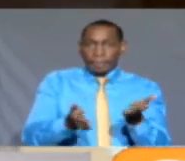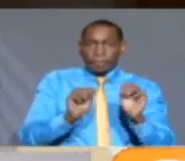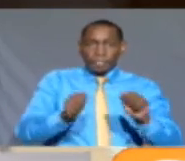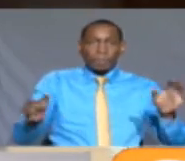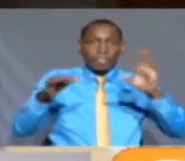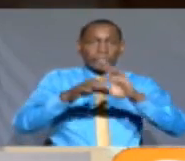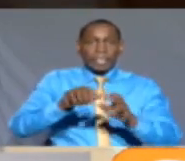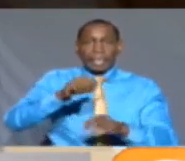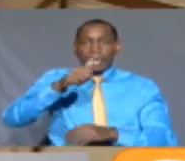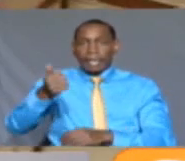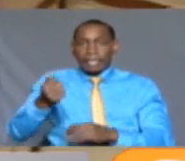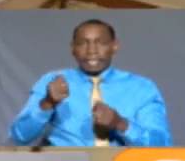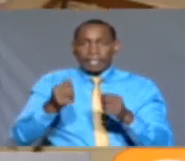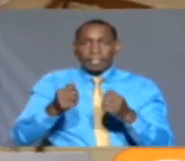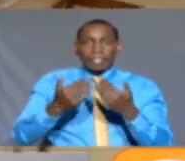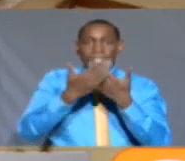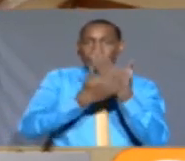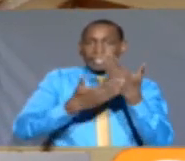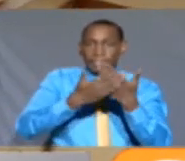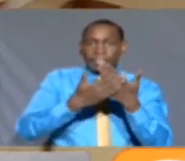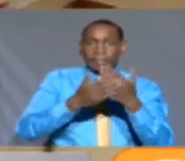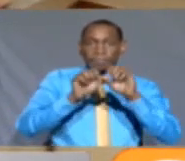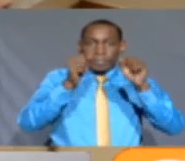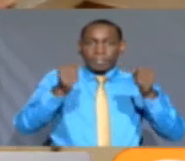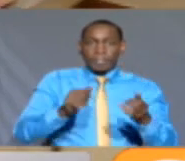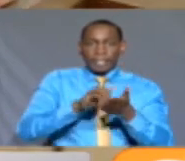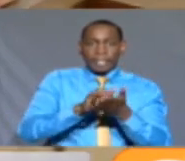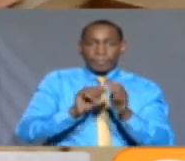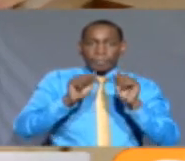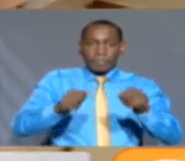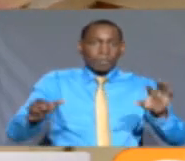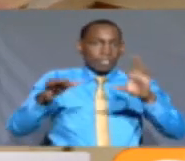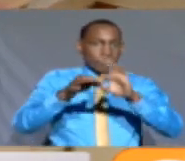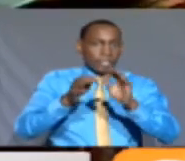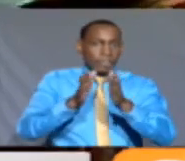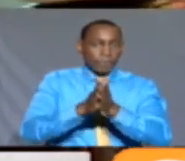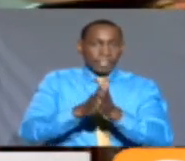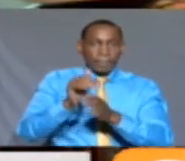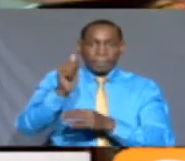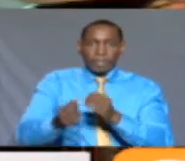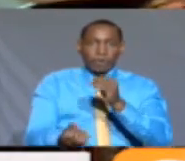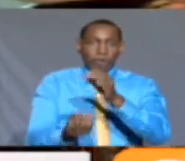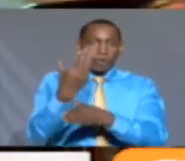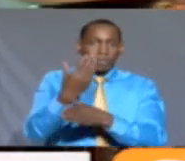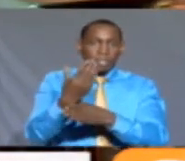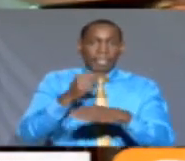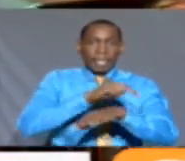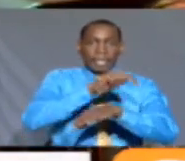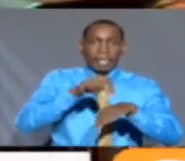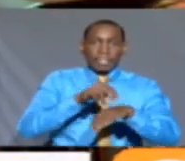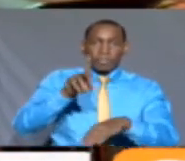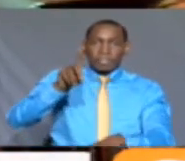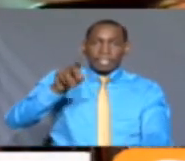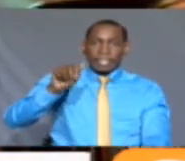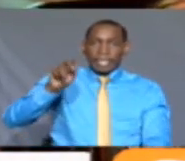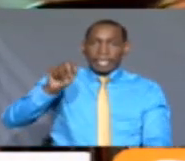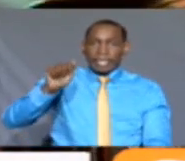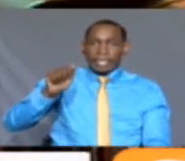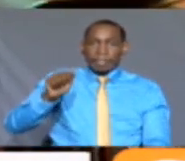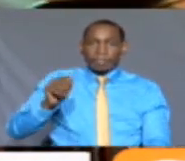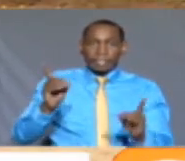is compatible with other forms of hardware and software, meaning that it will be interlinked with the yet-to-be-established national